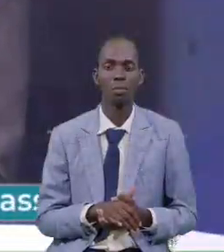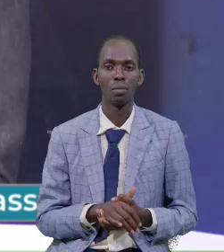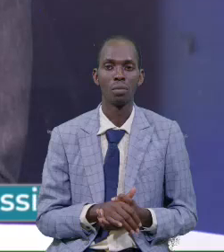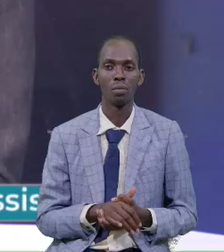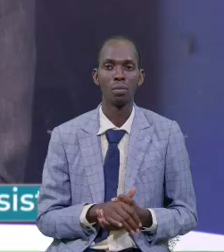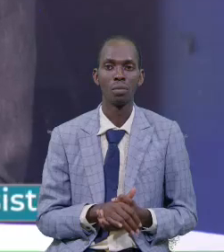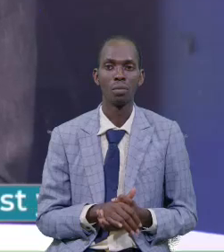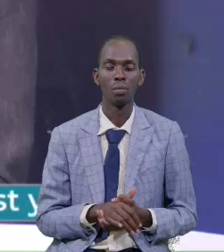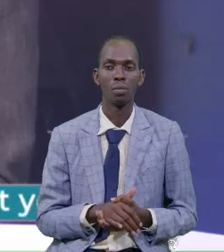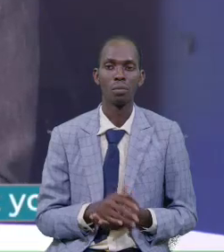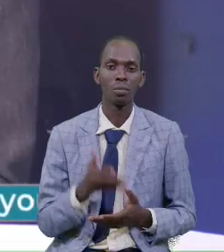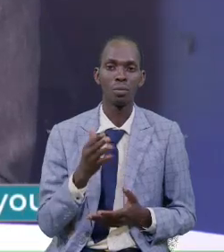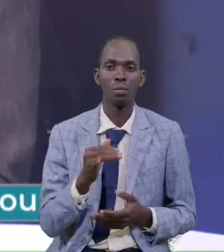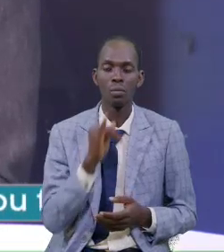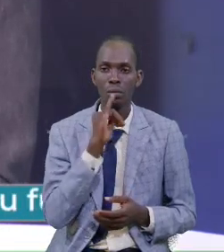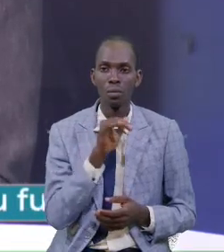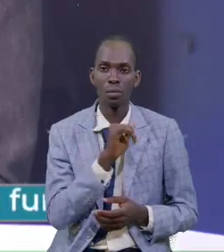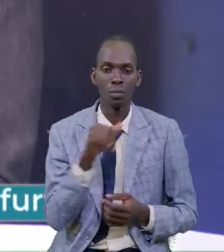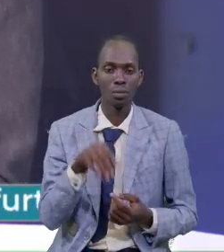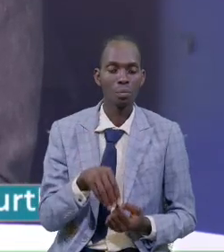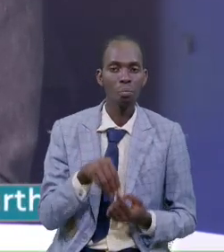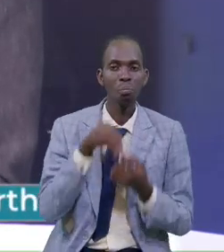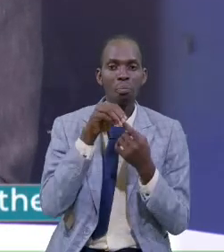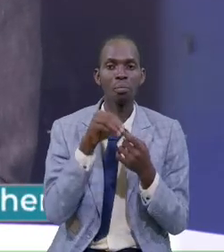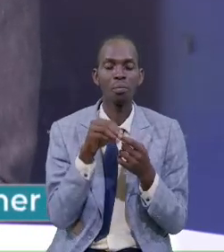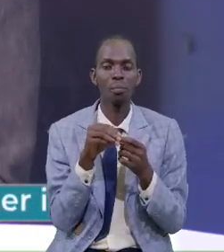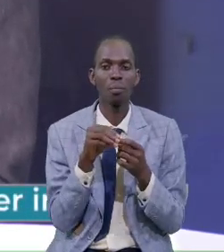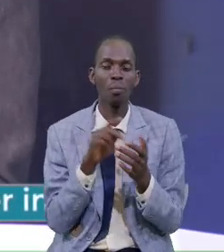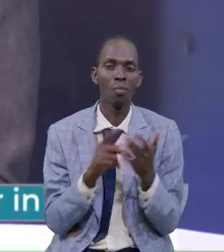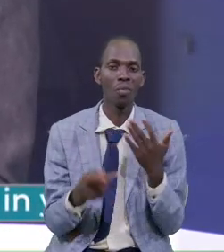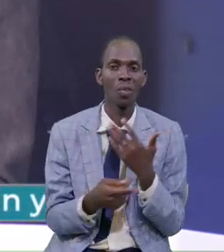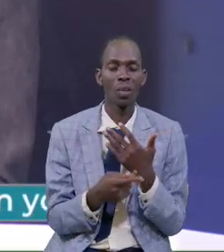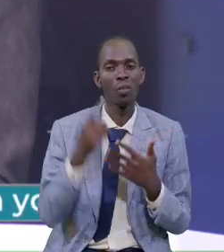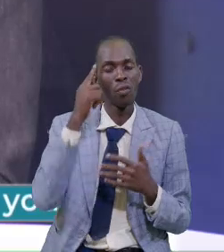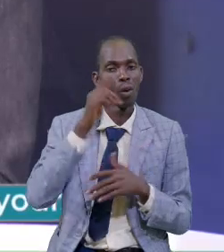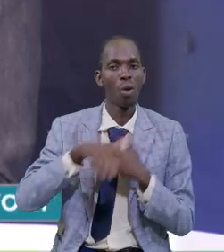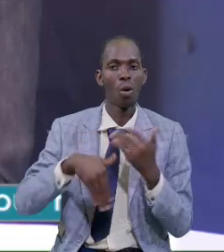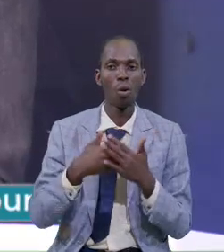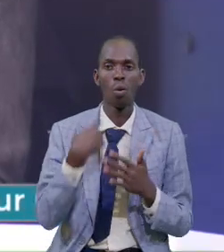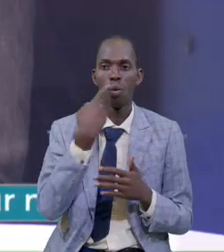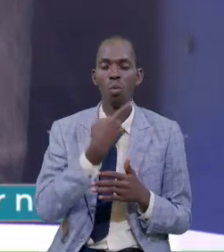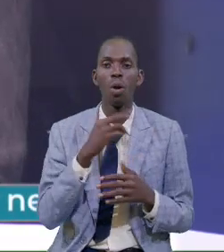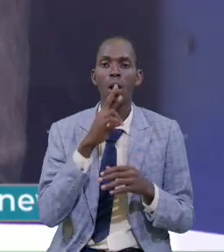online banquet for all those watching online who gave their lives to Christ